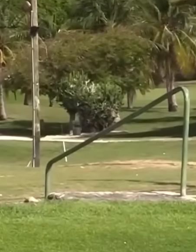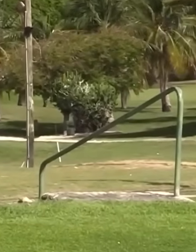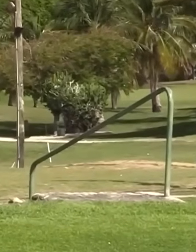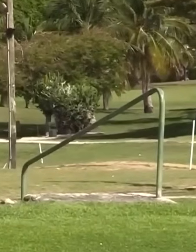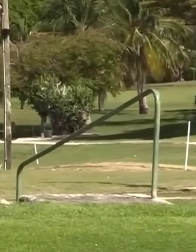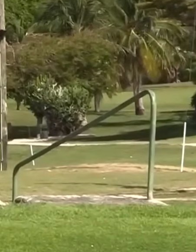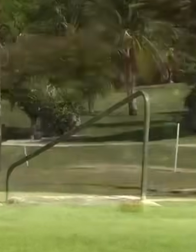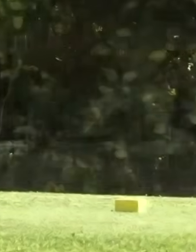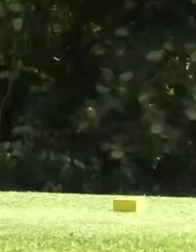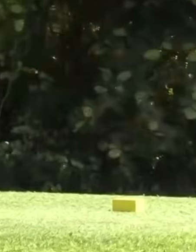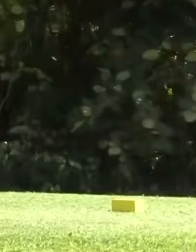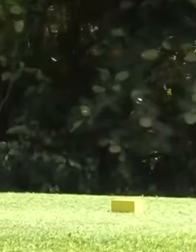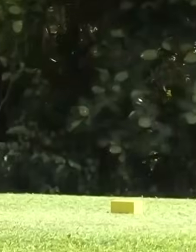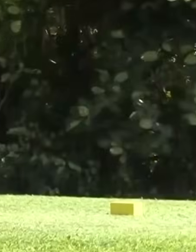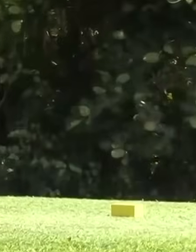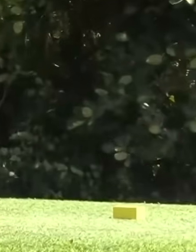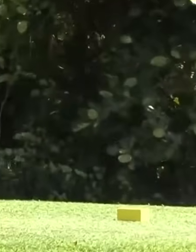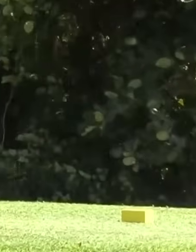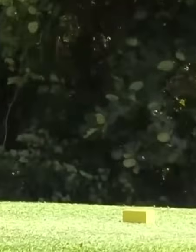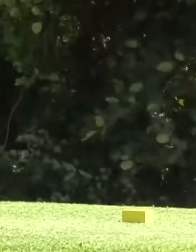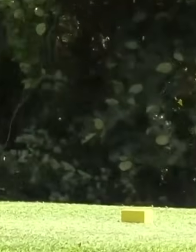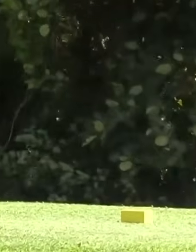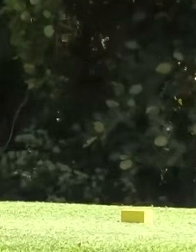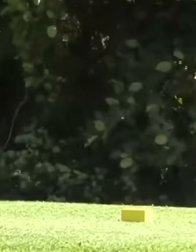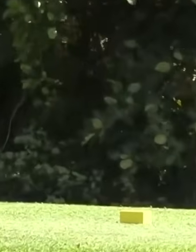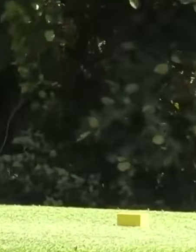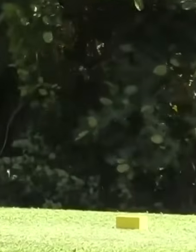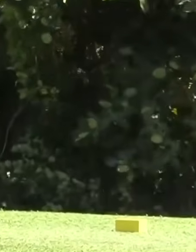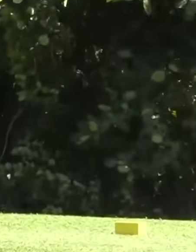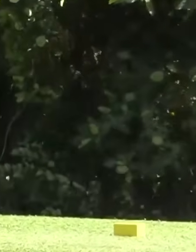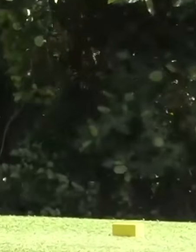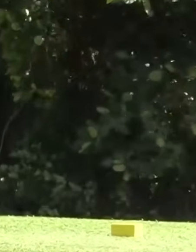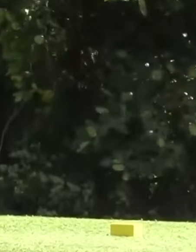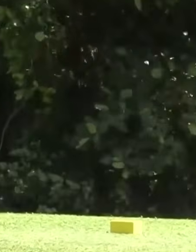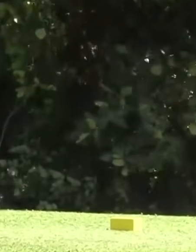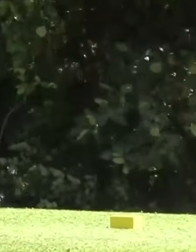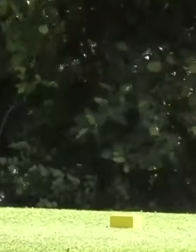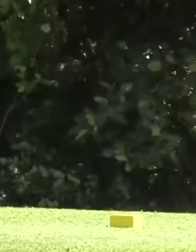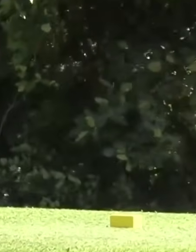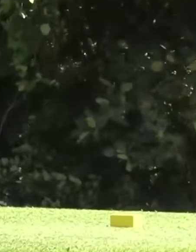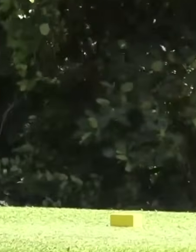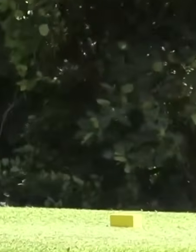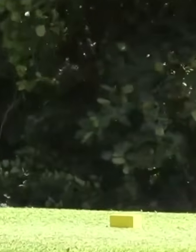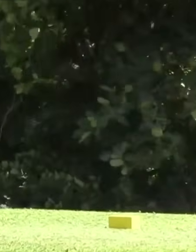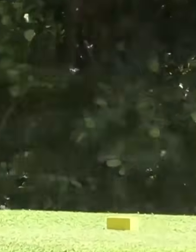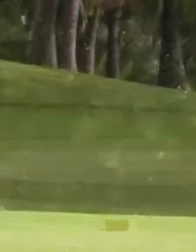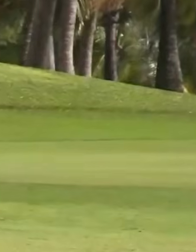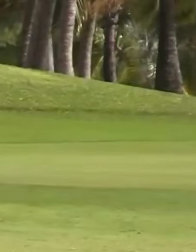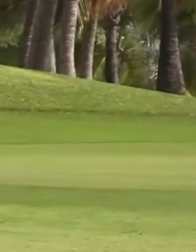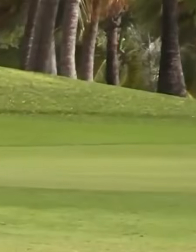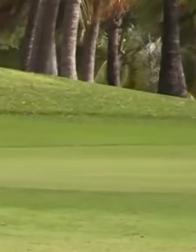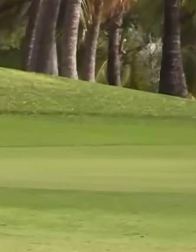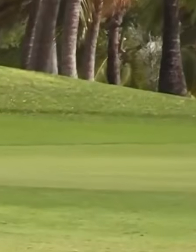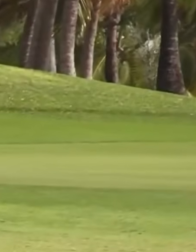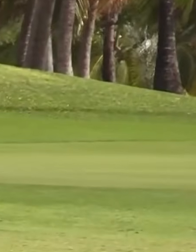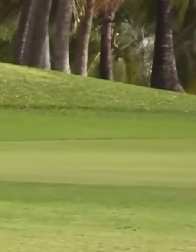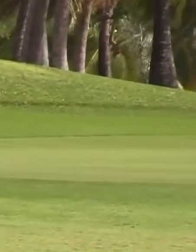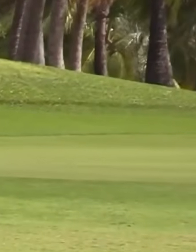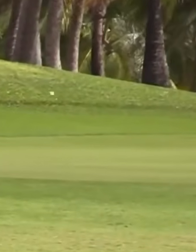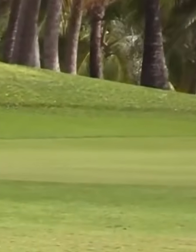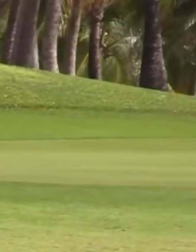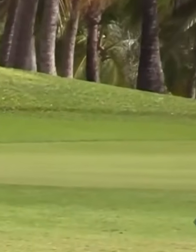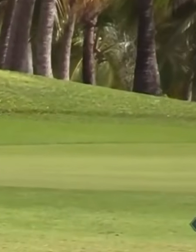scoring for Barbados men as he went back to the clubhouse with a 71. Xavier Wiggins shot a 72, Shaquan